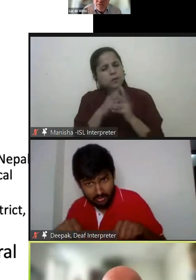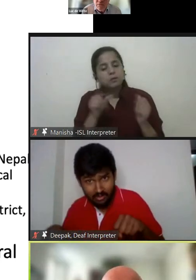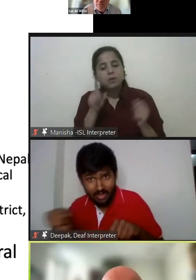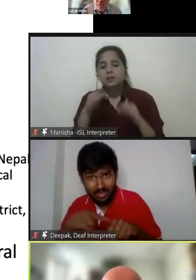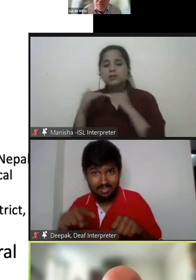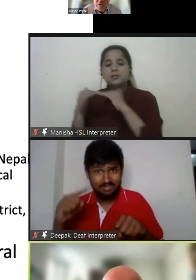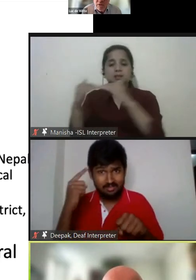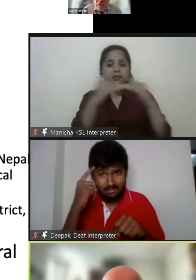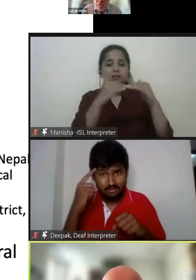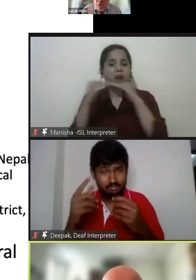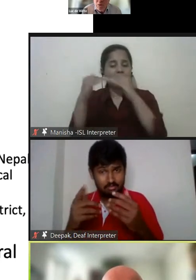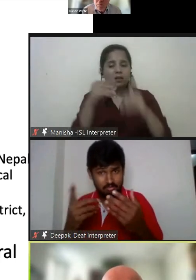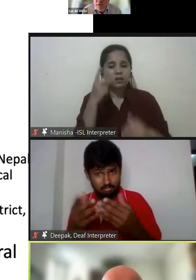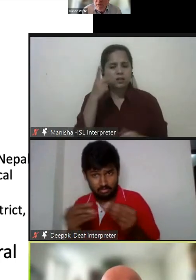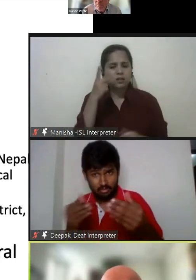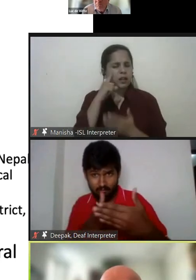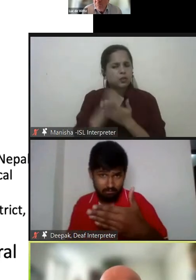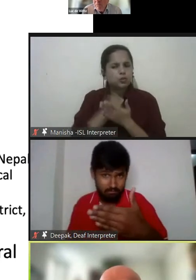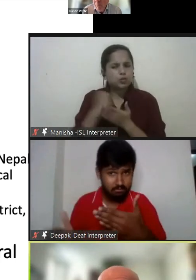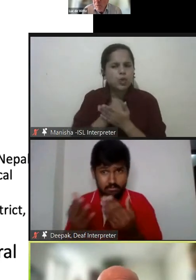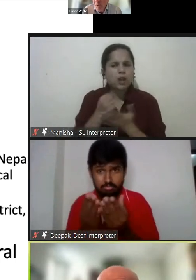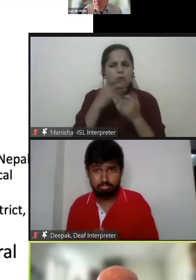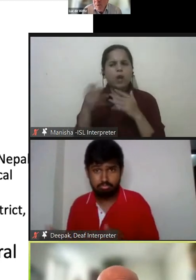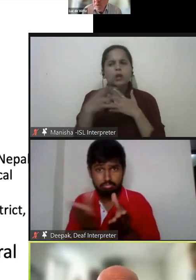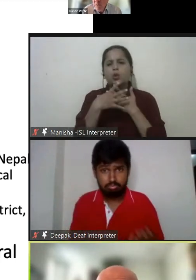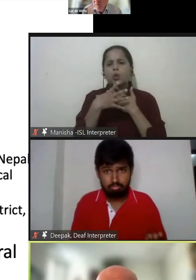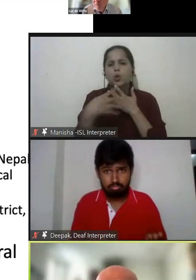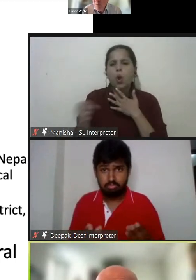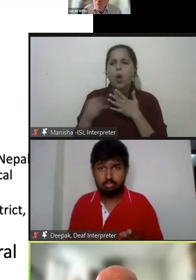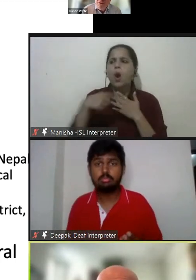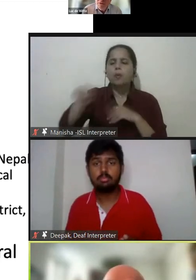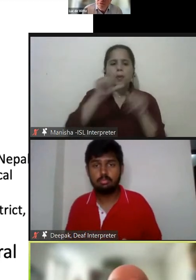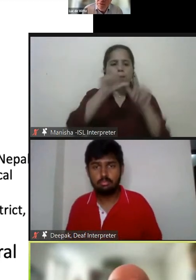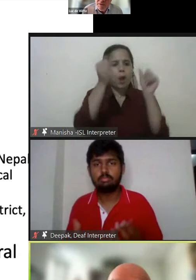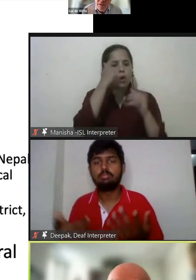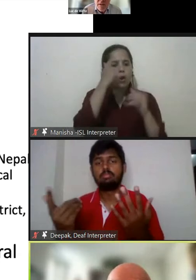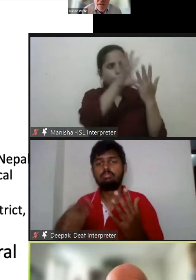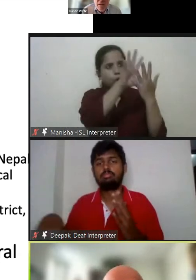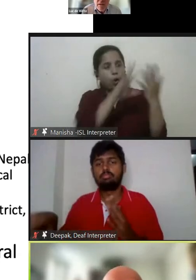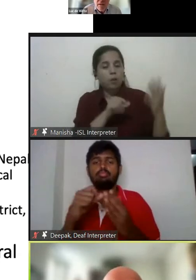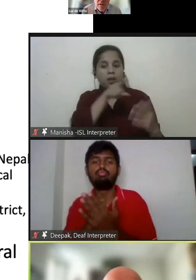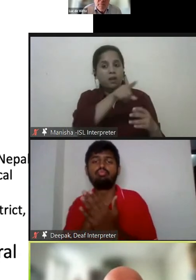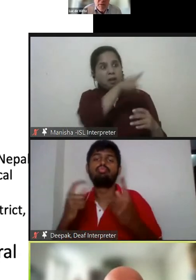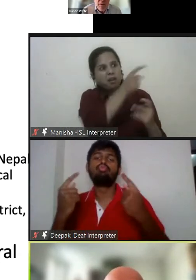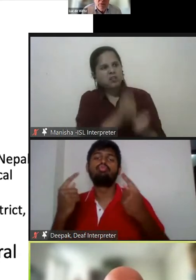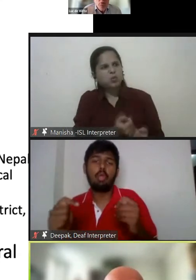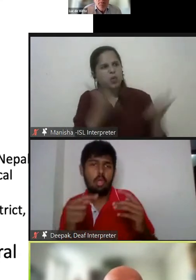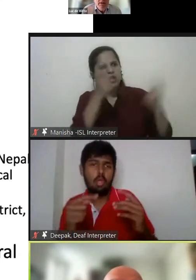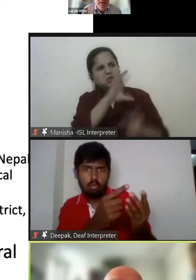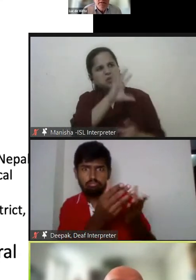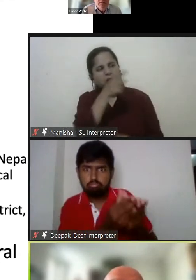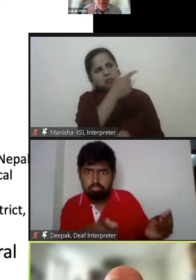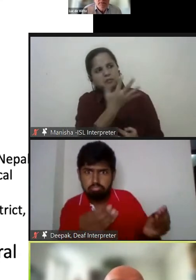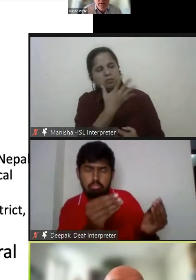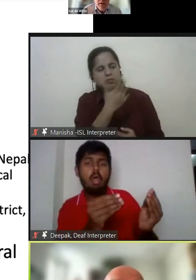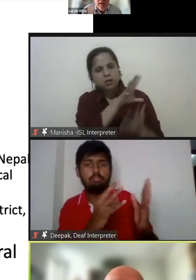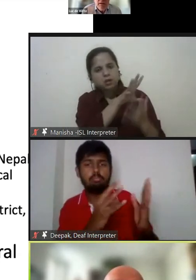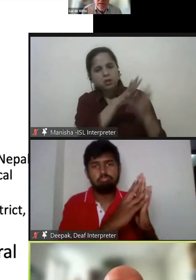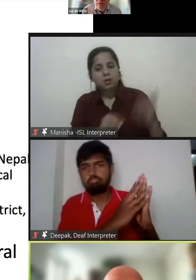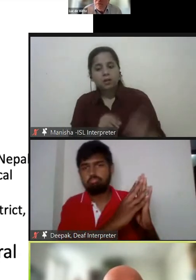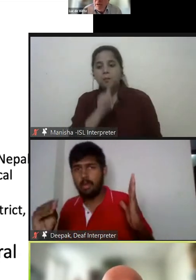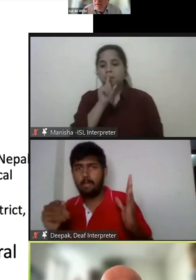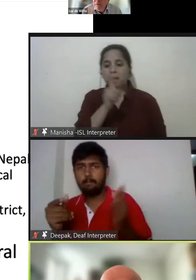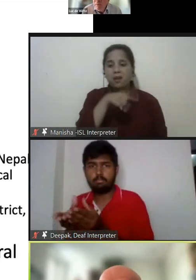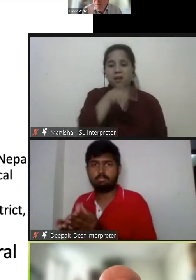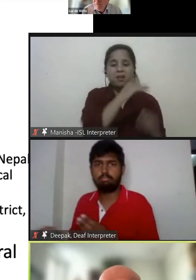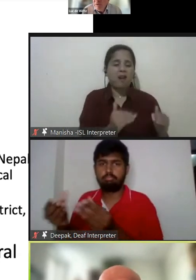of course, trying to copy the models we know from rich countries, but they are all based on